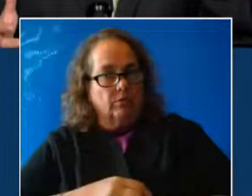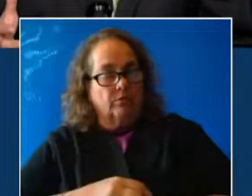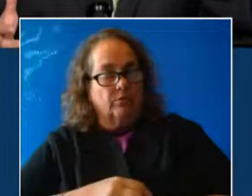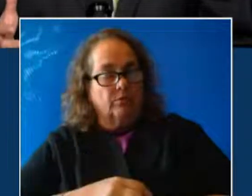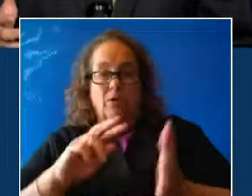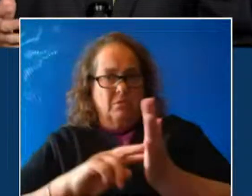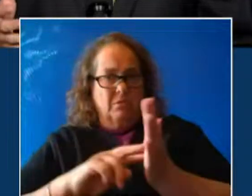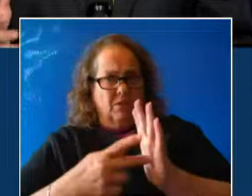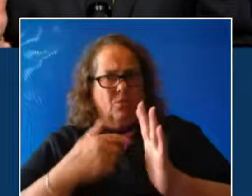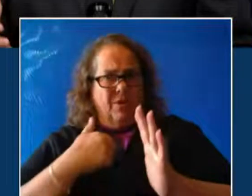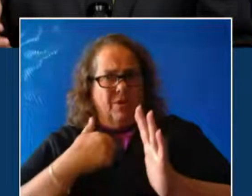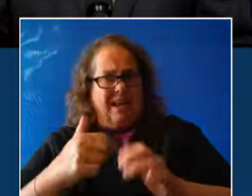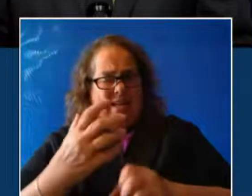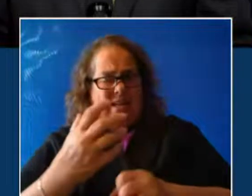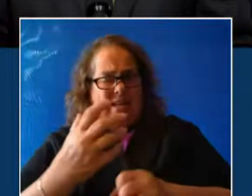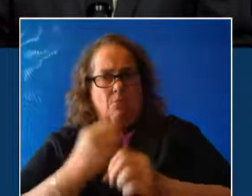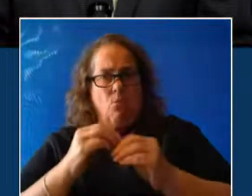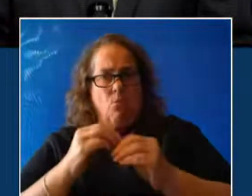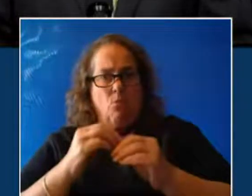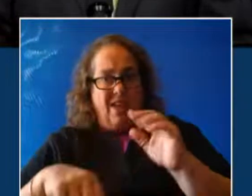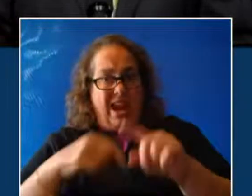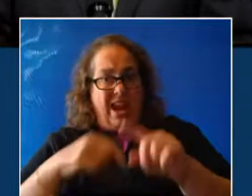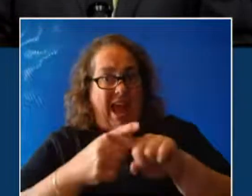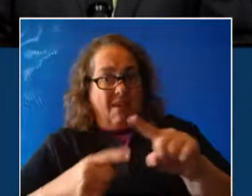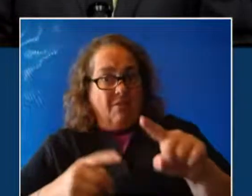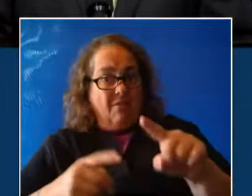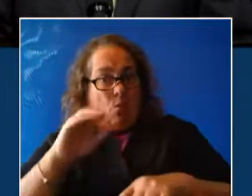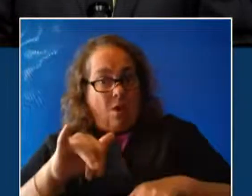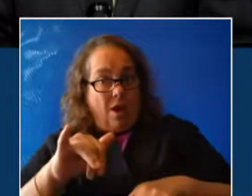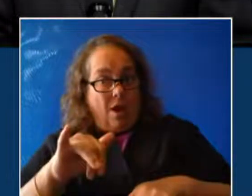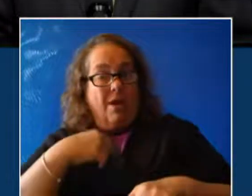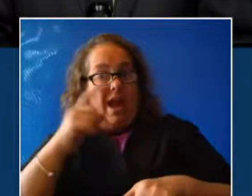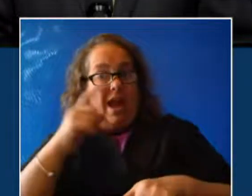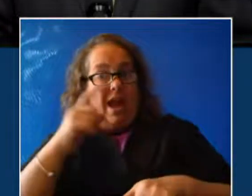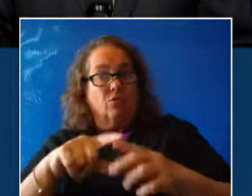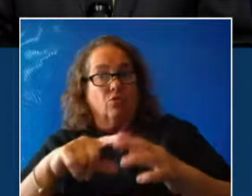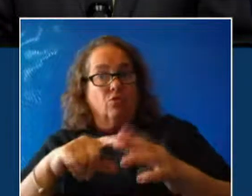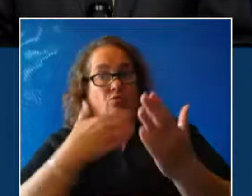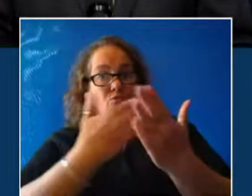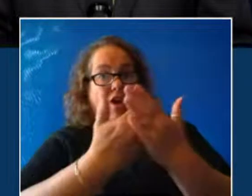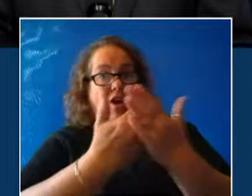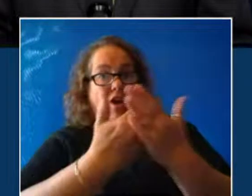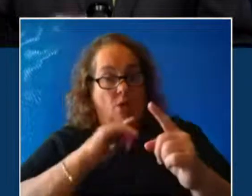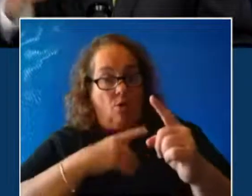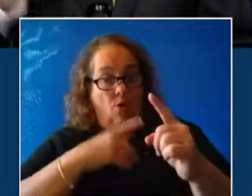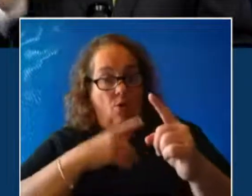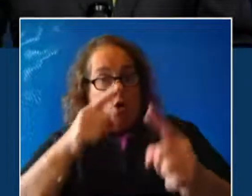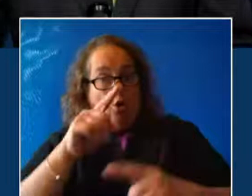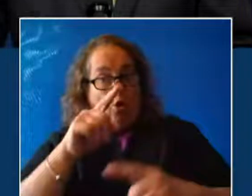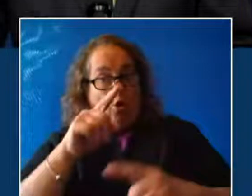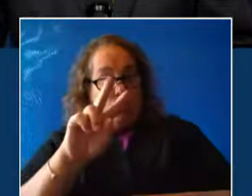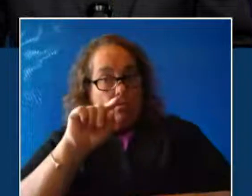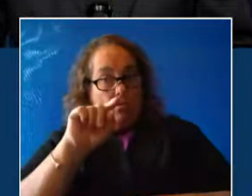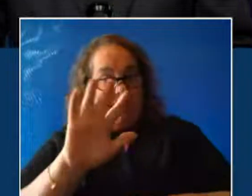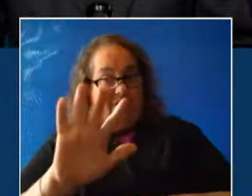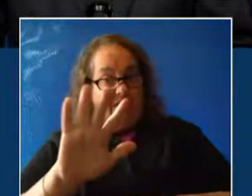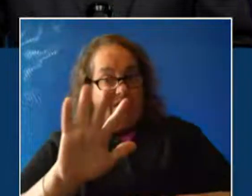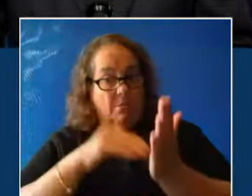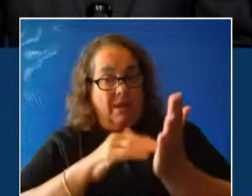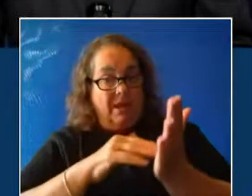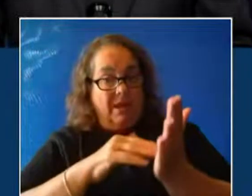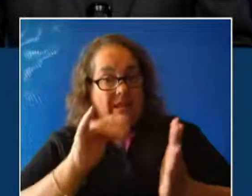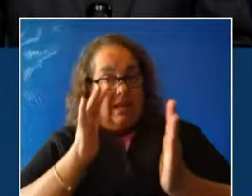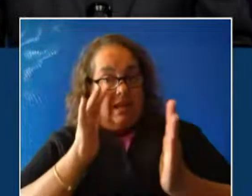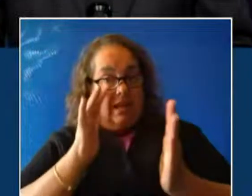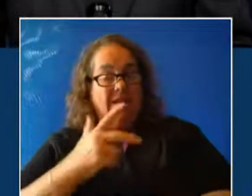halfway that we have to go to hit our goal of 2.5 million Kentuckians vaccinated. And that's when we eliminate